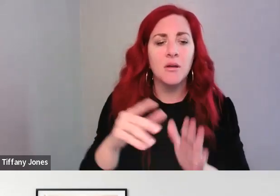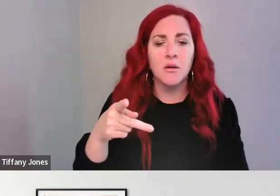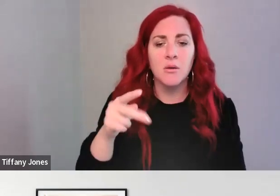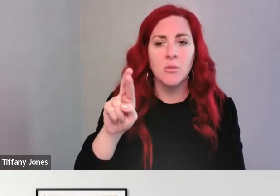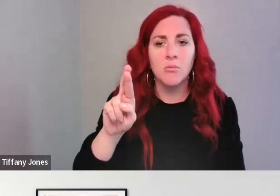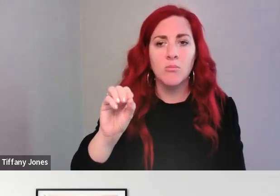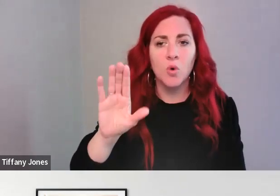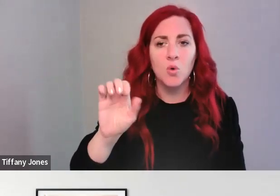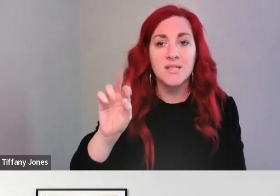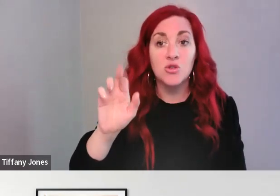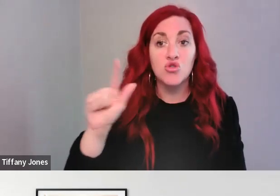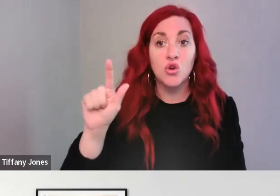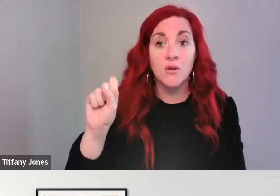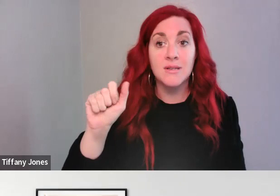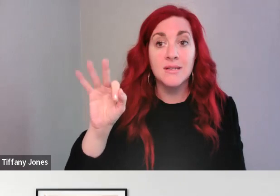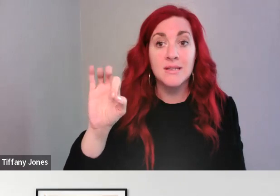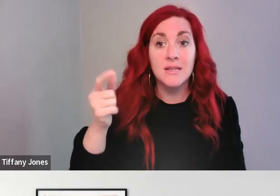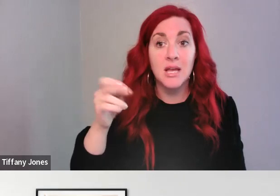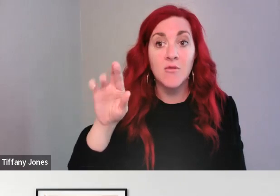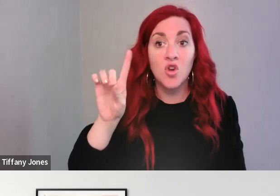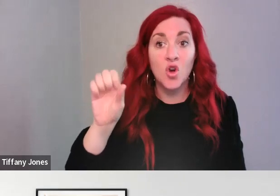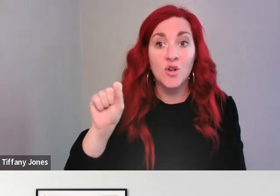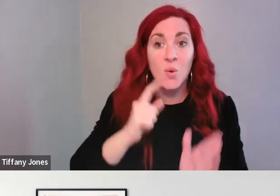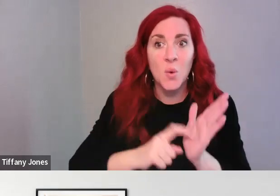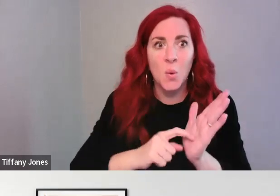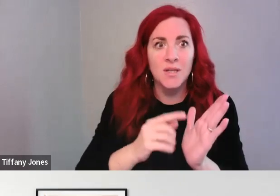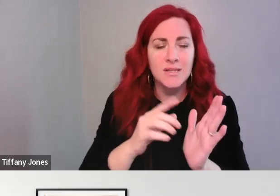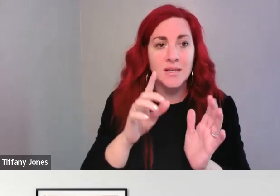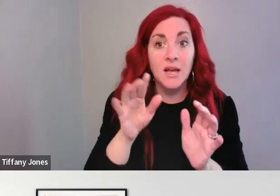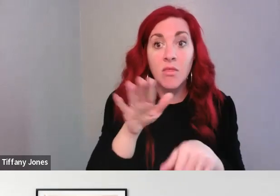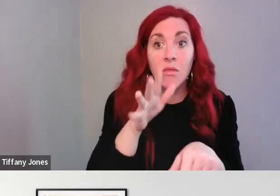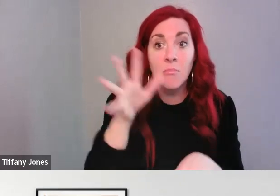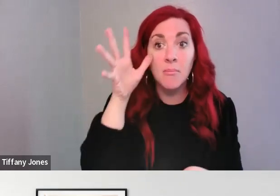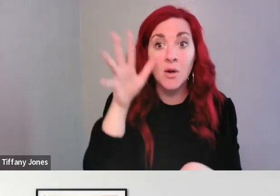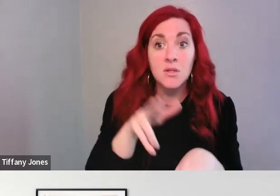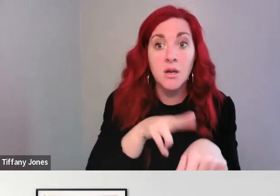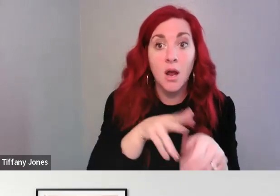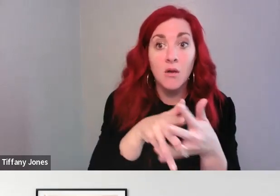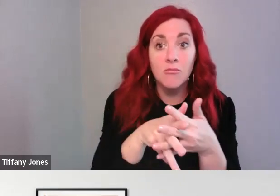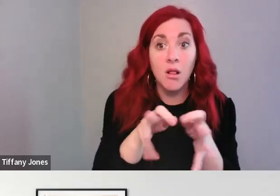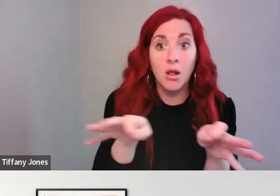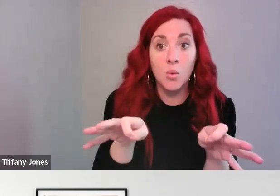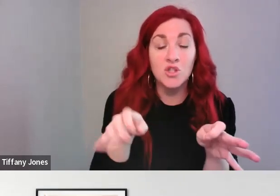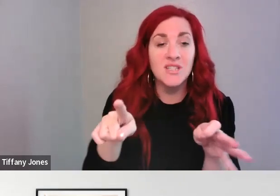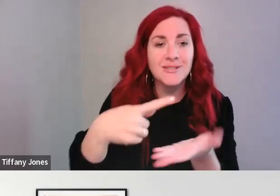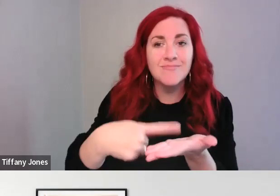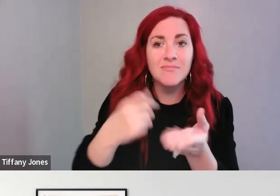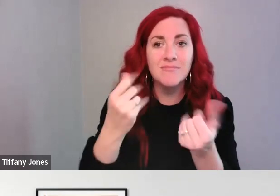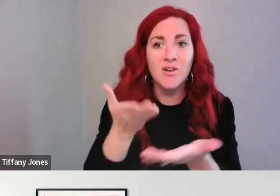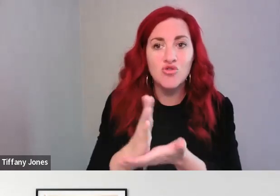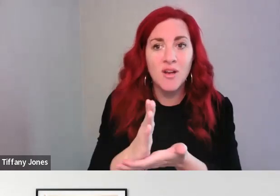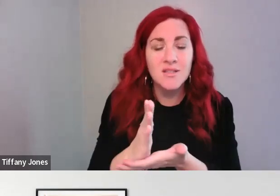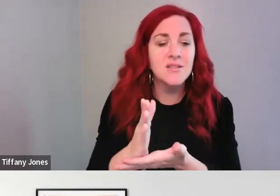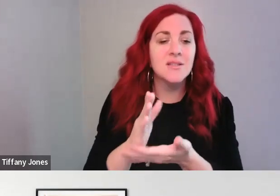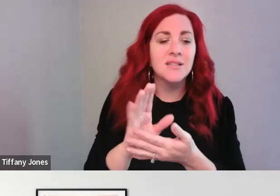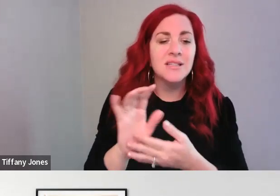the parent's native language. And that procedural safeguards notice goes over a bunch of rights to things